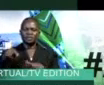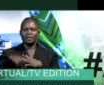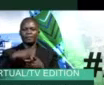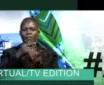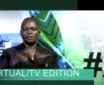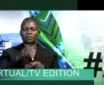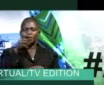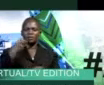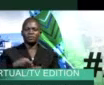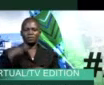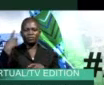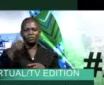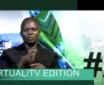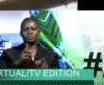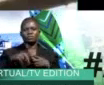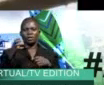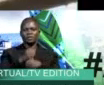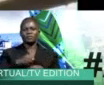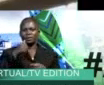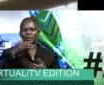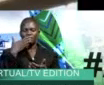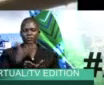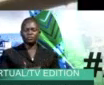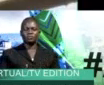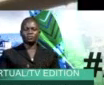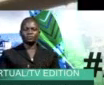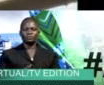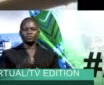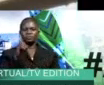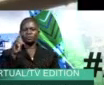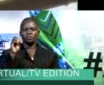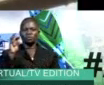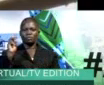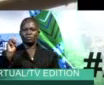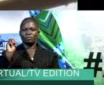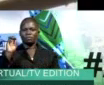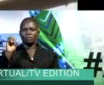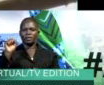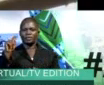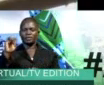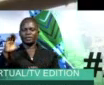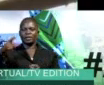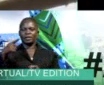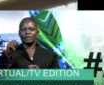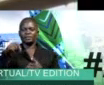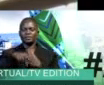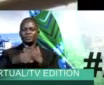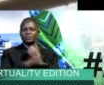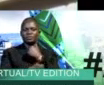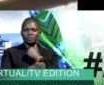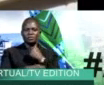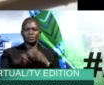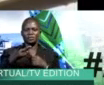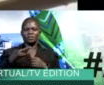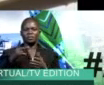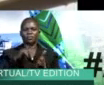place, it will be difficult for us to achieve a sustainable domestic gas in any country. The